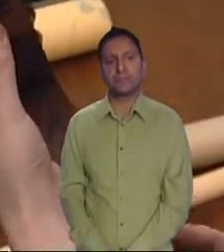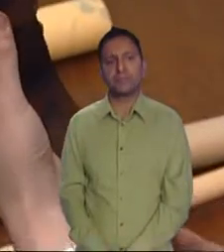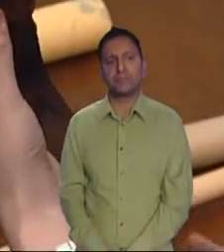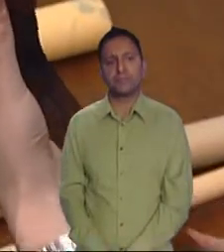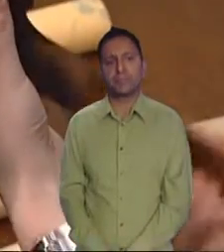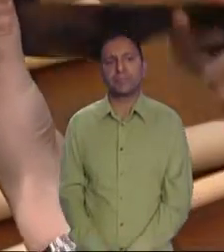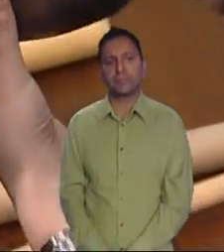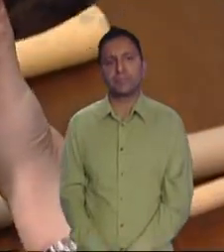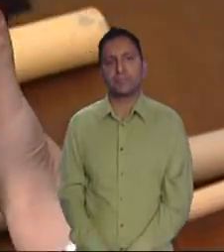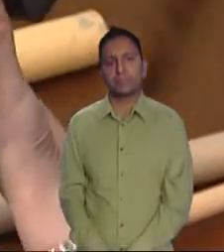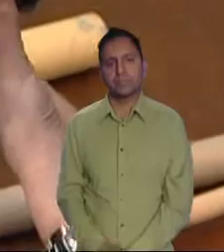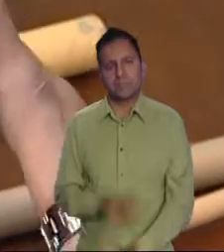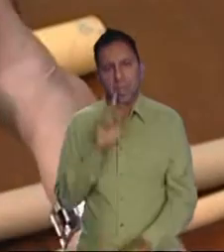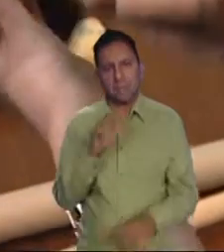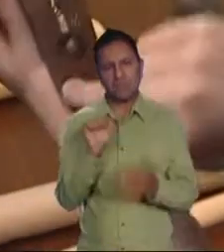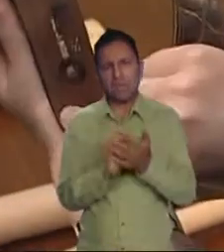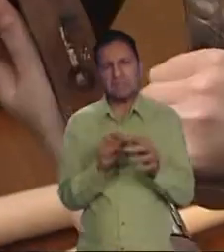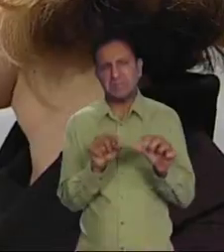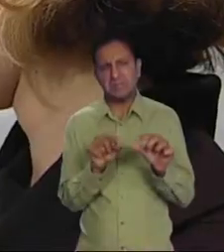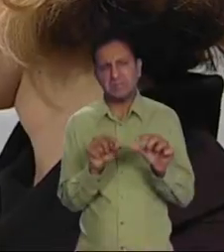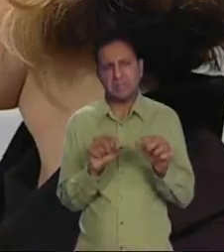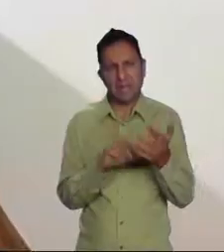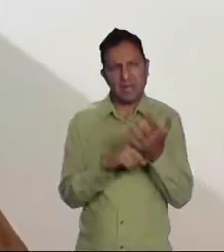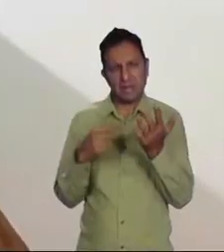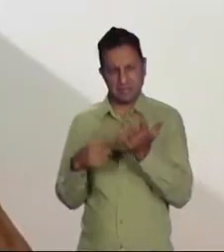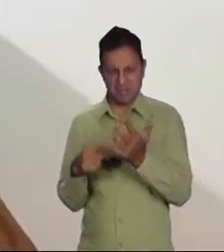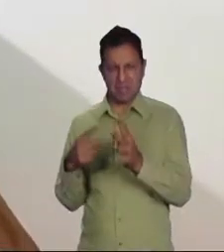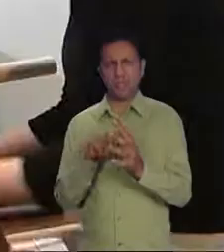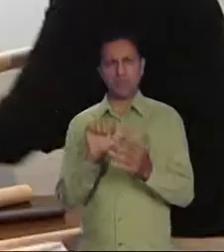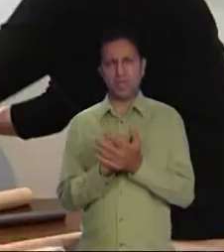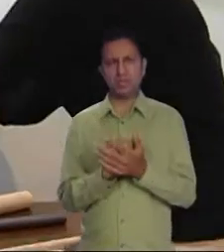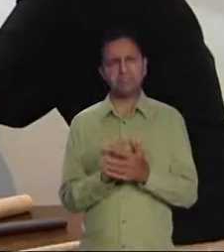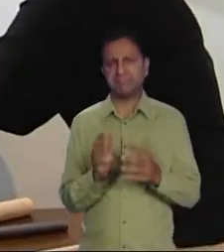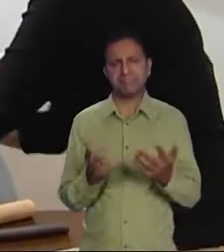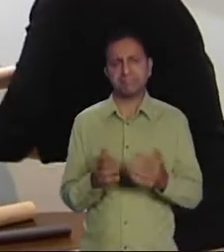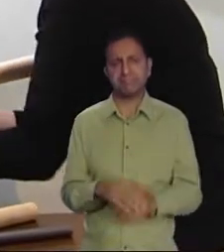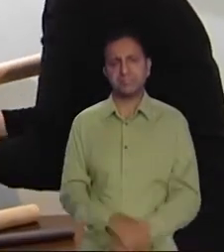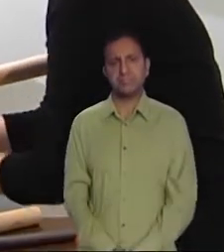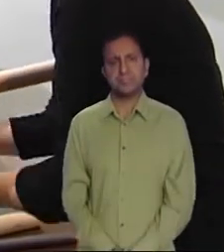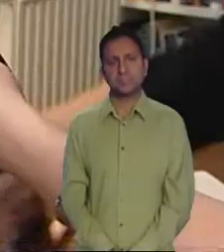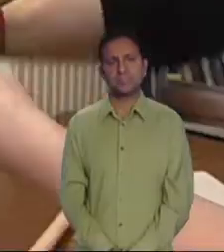It's not looking good already. LTA. No. It's nowhere.